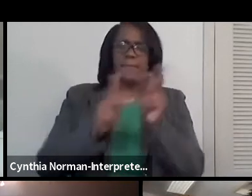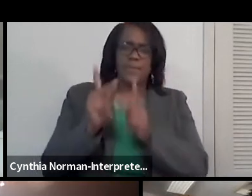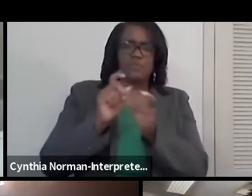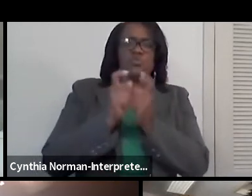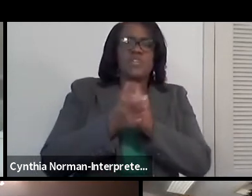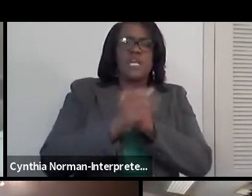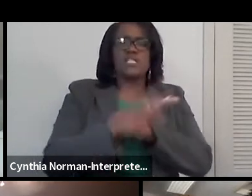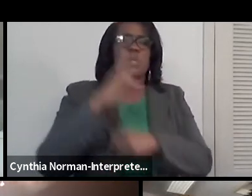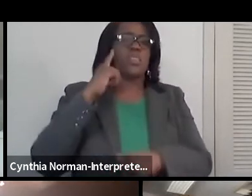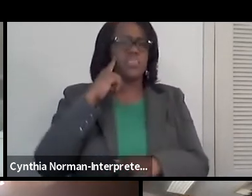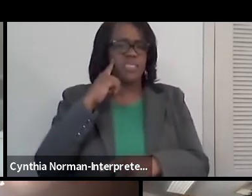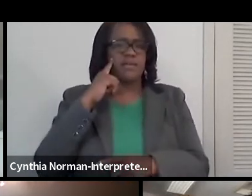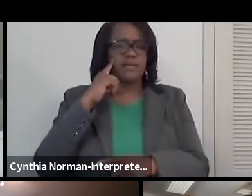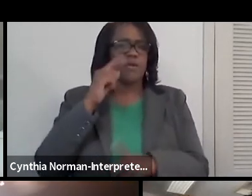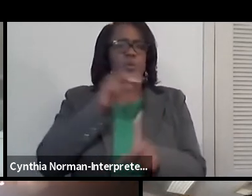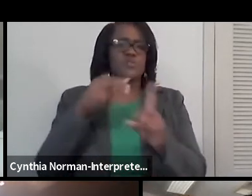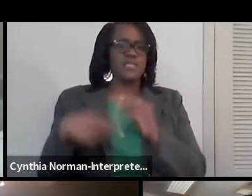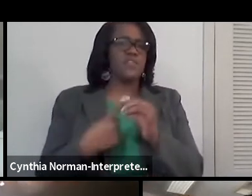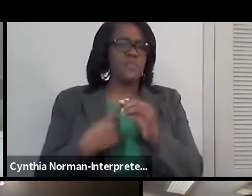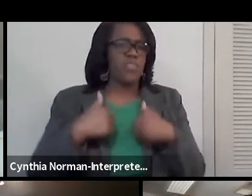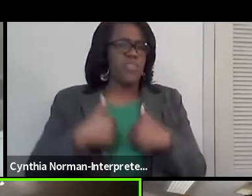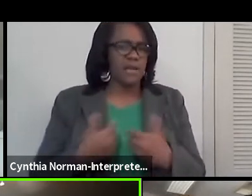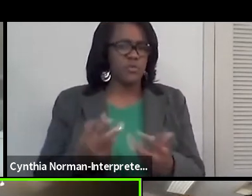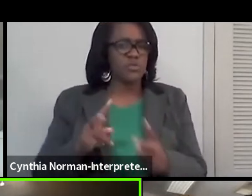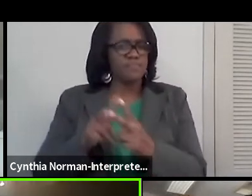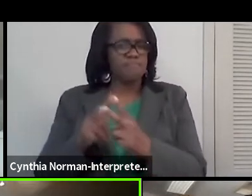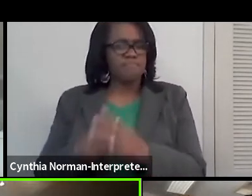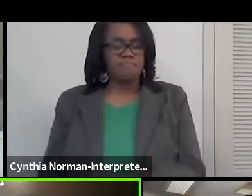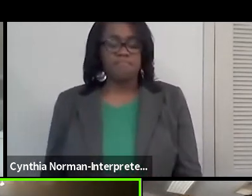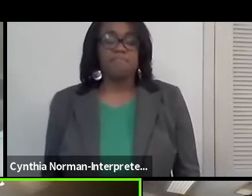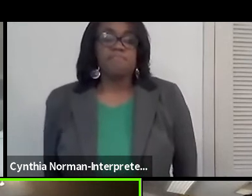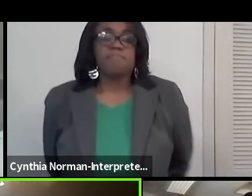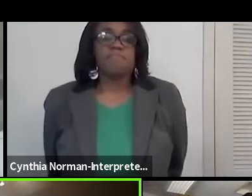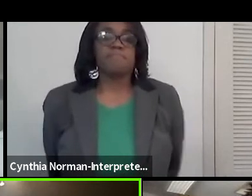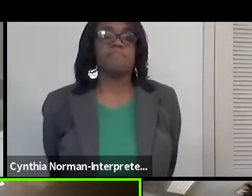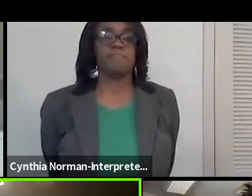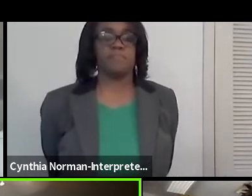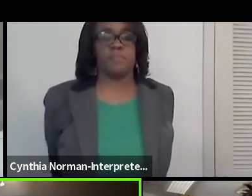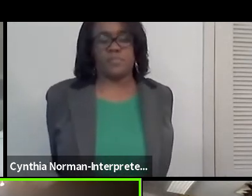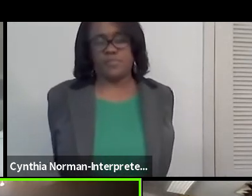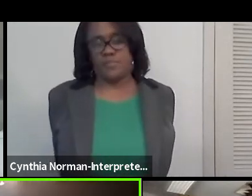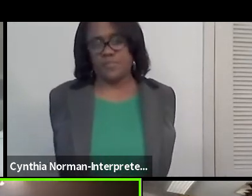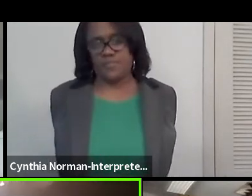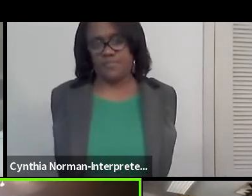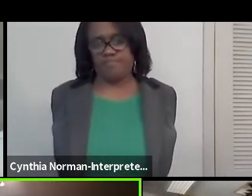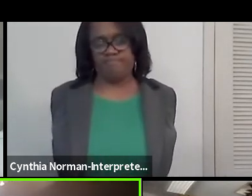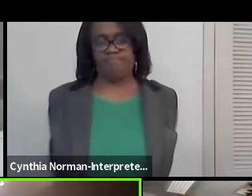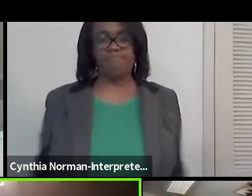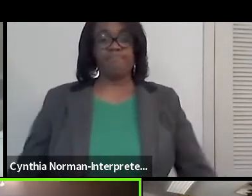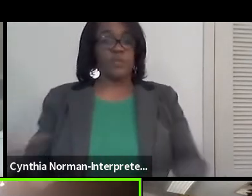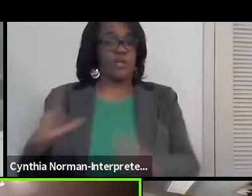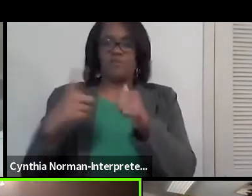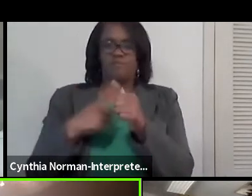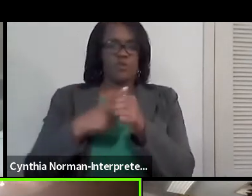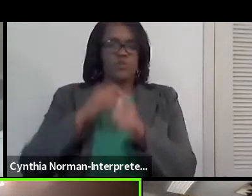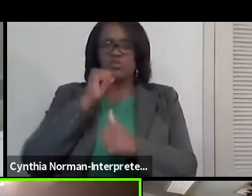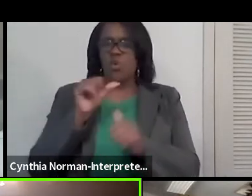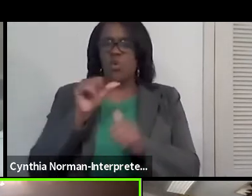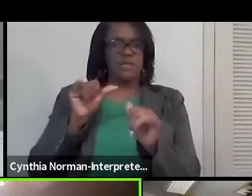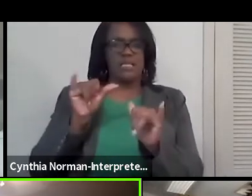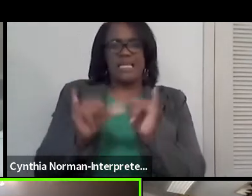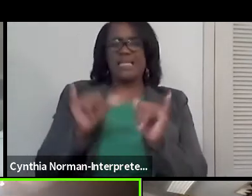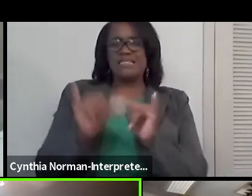minds about the animals. So I would say, firstly, don't get stuck in